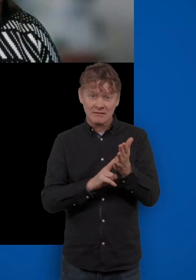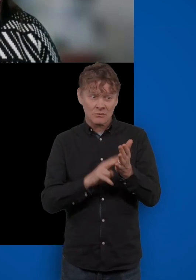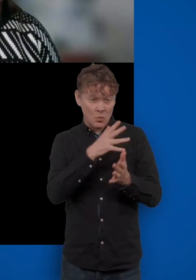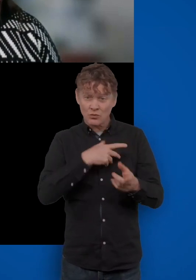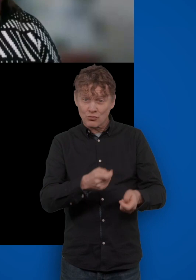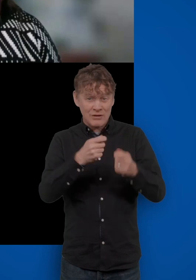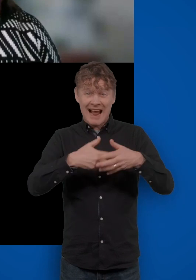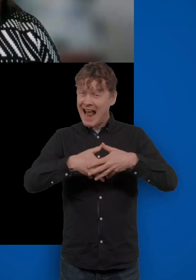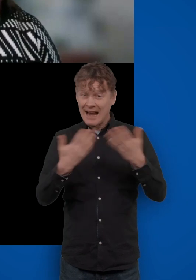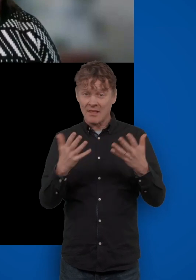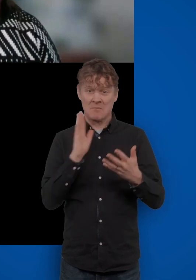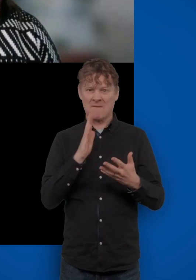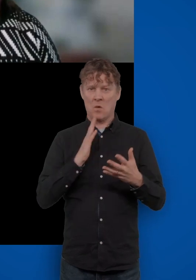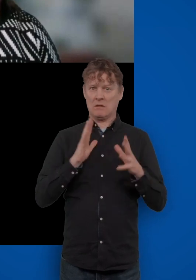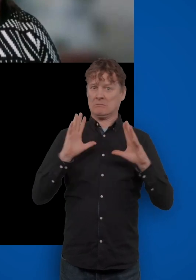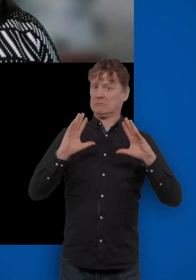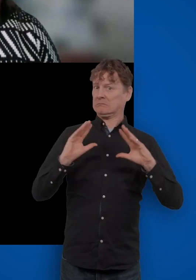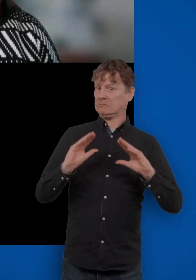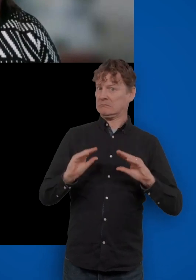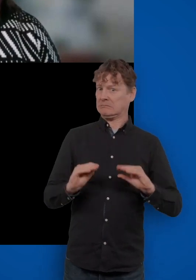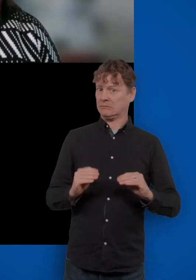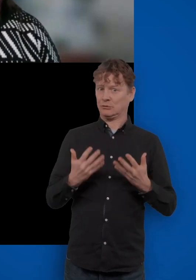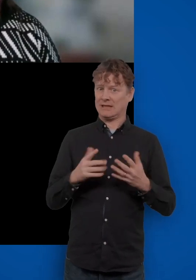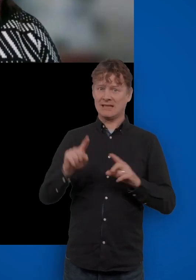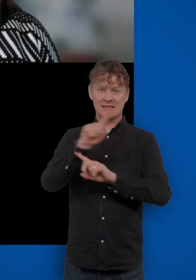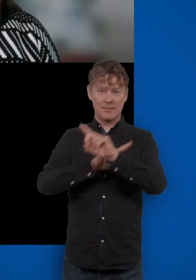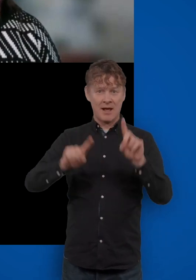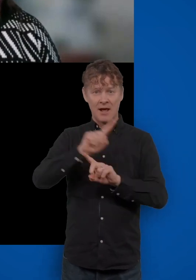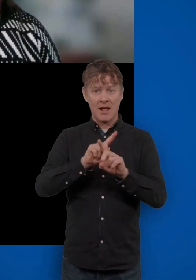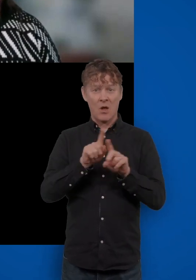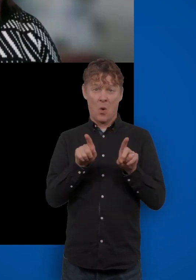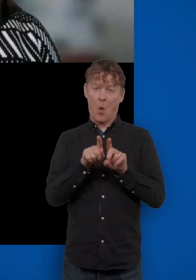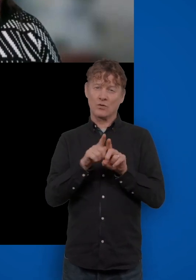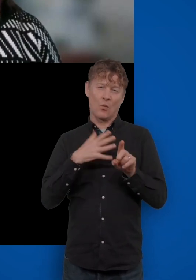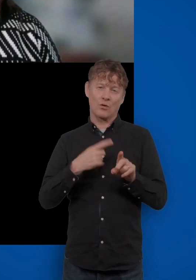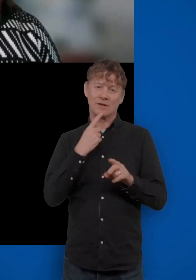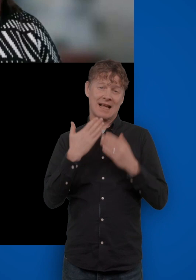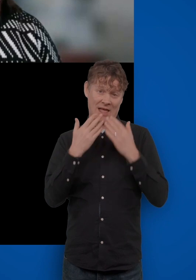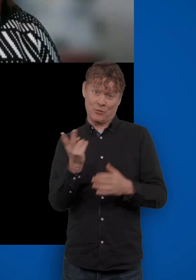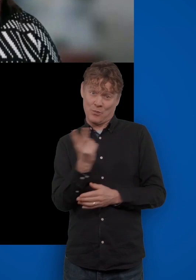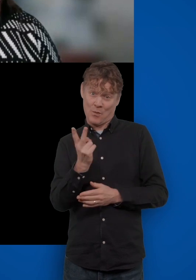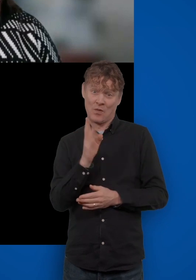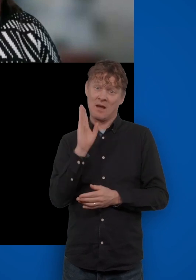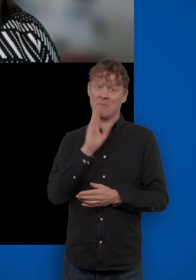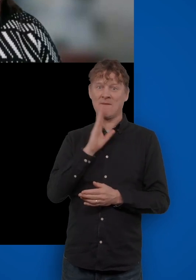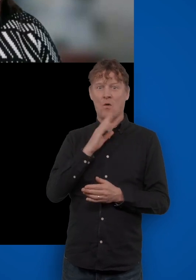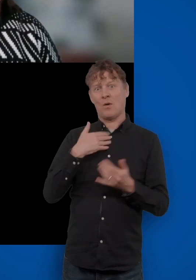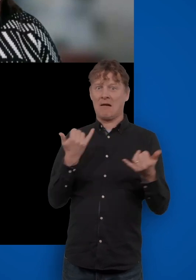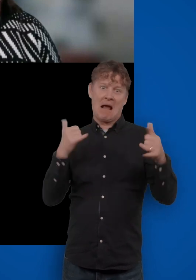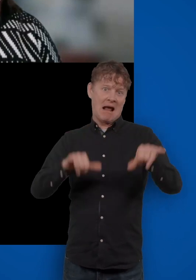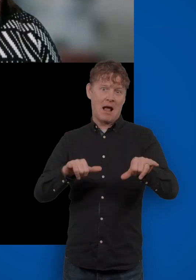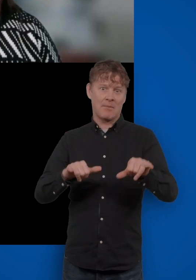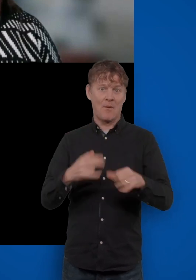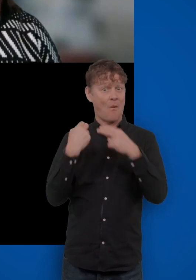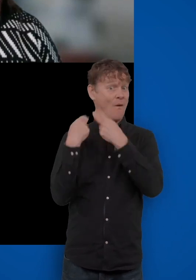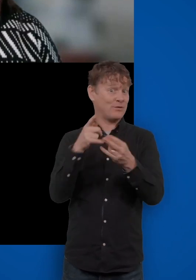points that you might want to bring up before we sort of conclude today's seminar. I also want a brief chance to say thank you to you both before we hang up, so to